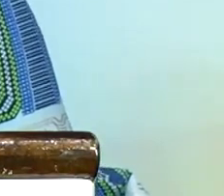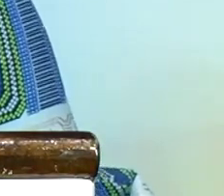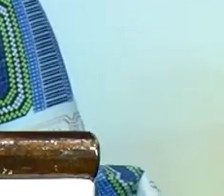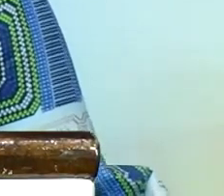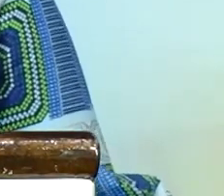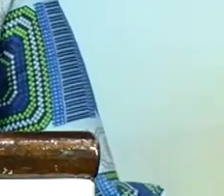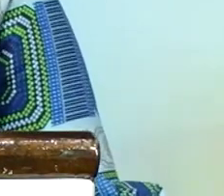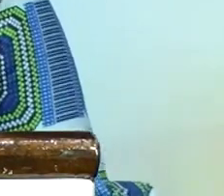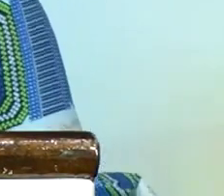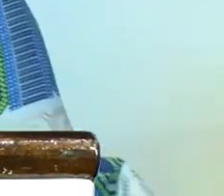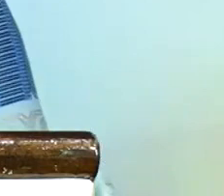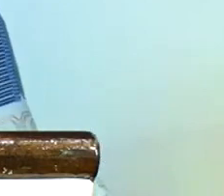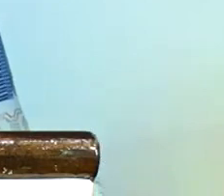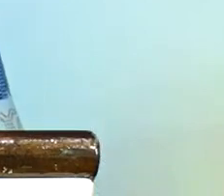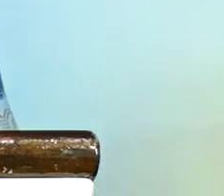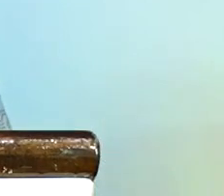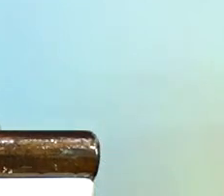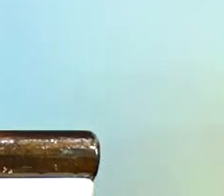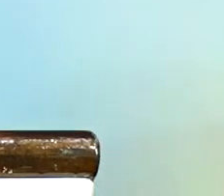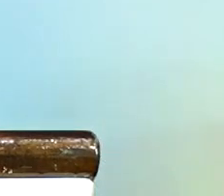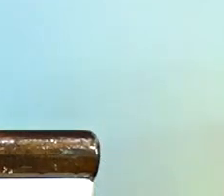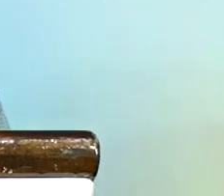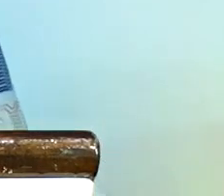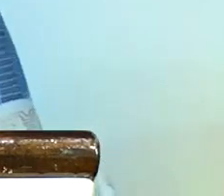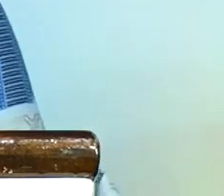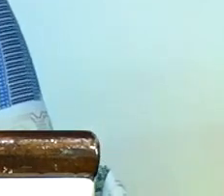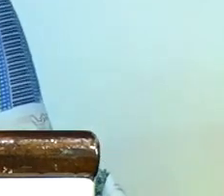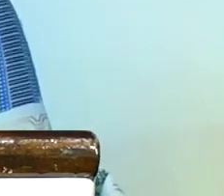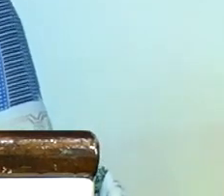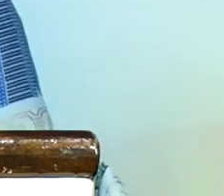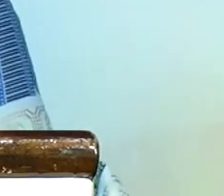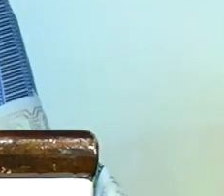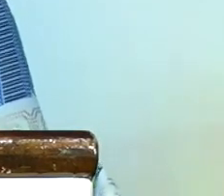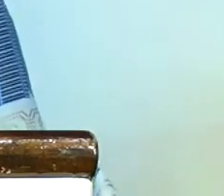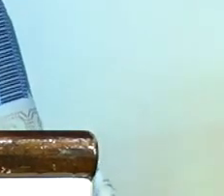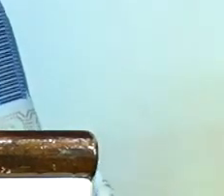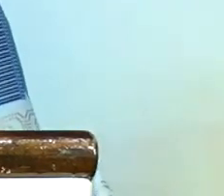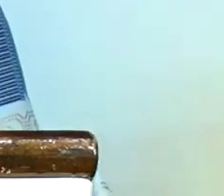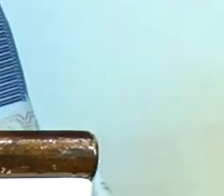Good morning, church. Happy Sabbath.